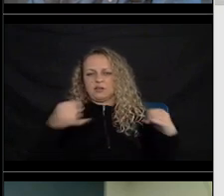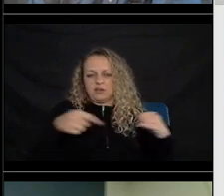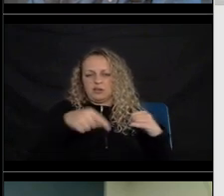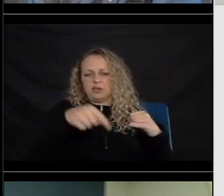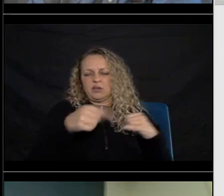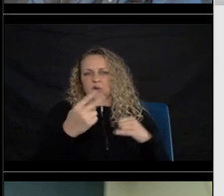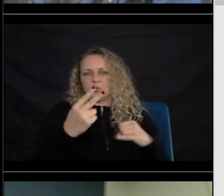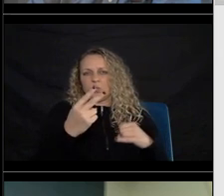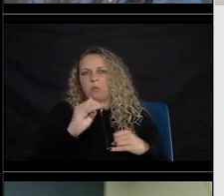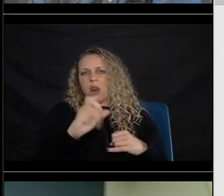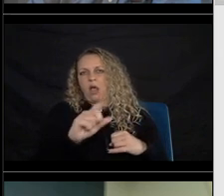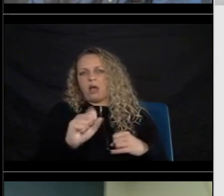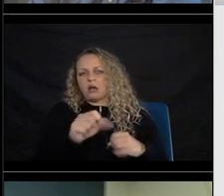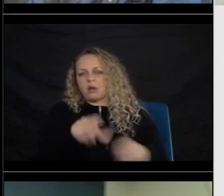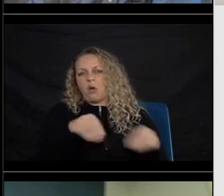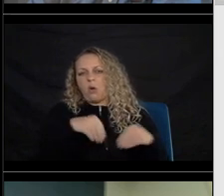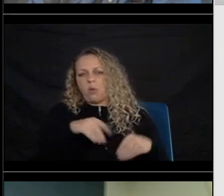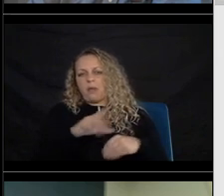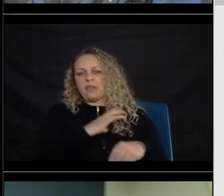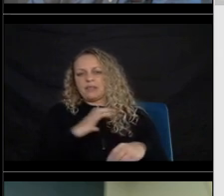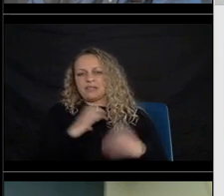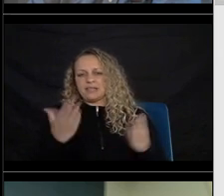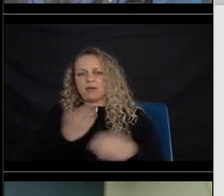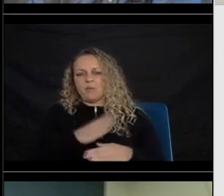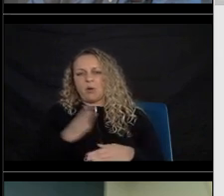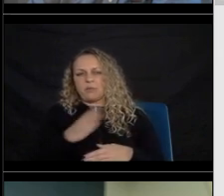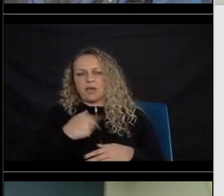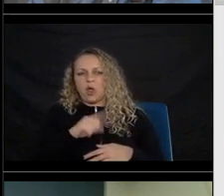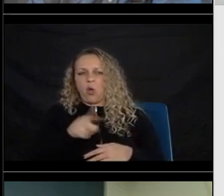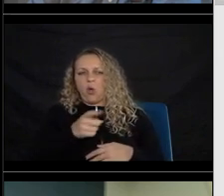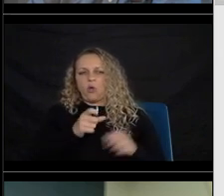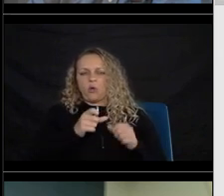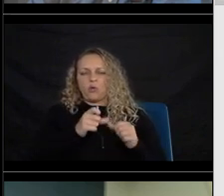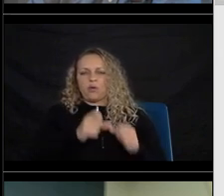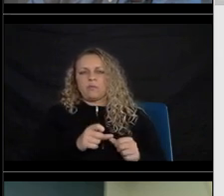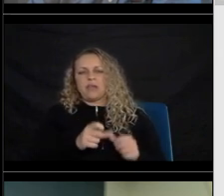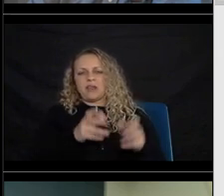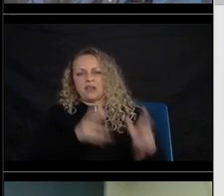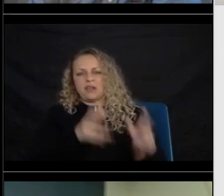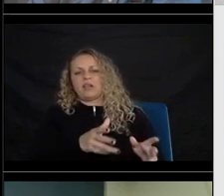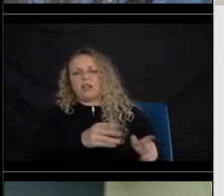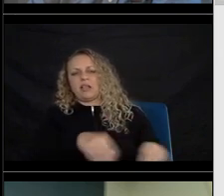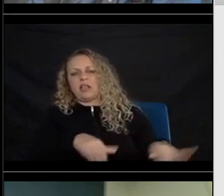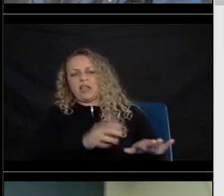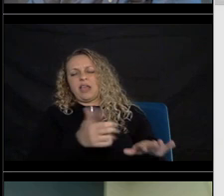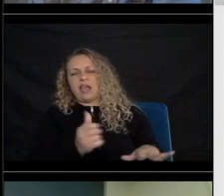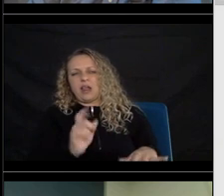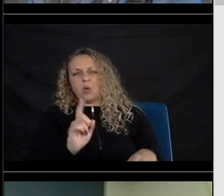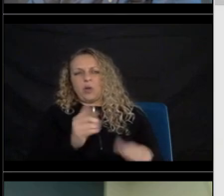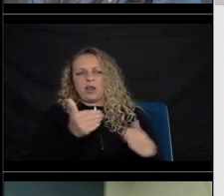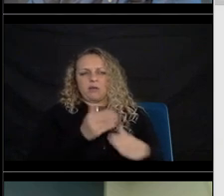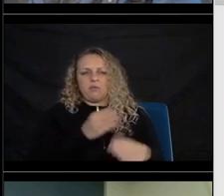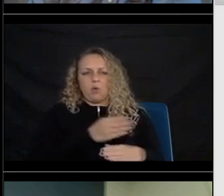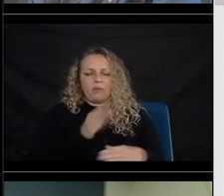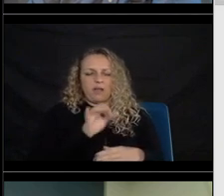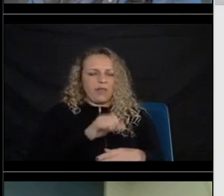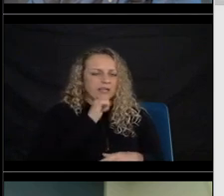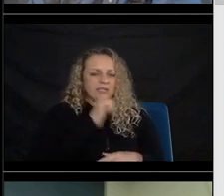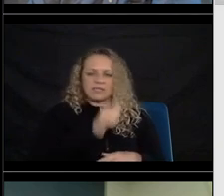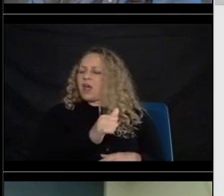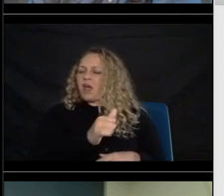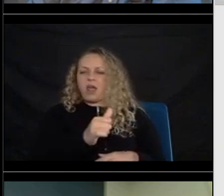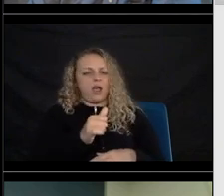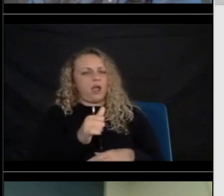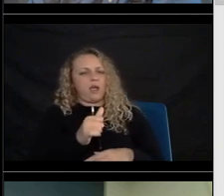2 blocks, is owned by the citizens of Boynton Beach and is the only remaining forested land anywhere near Boynton Beach that has not